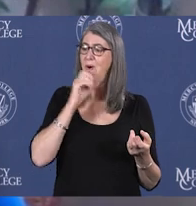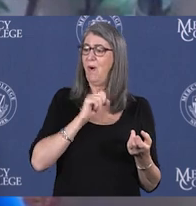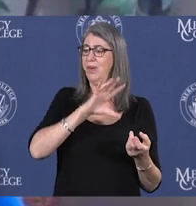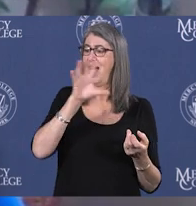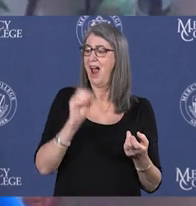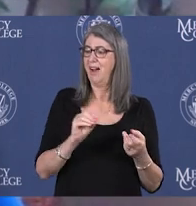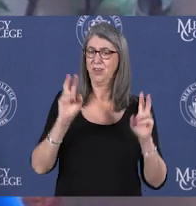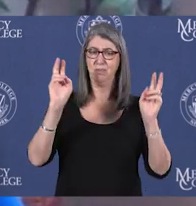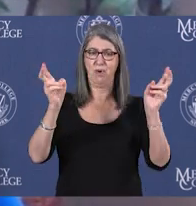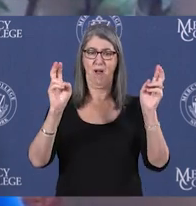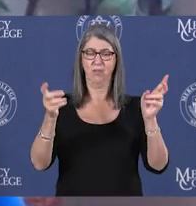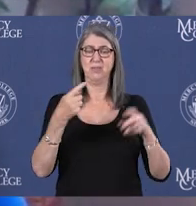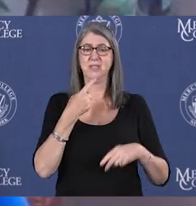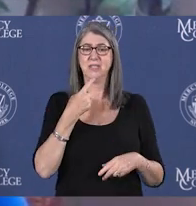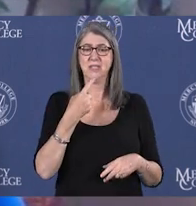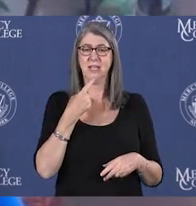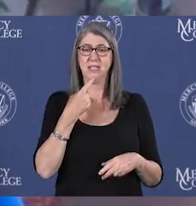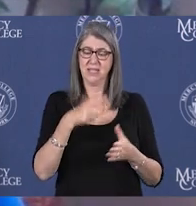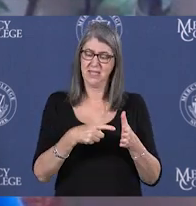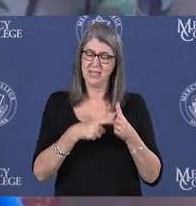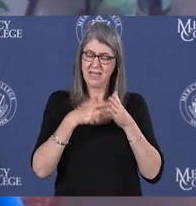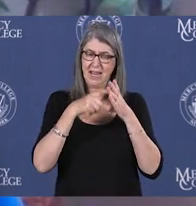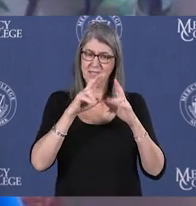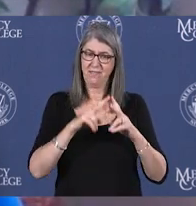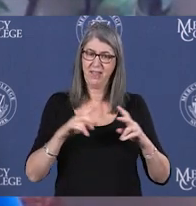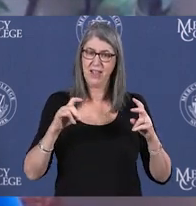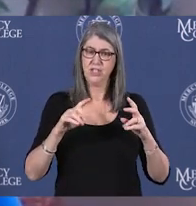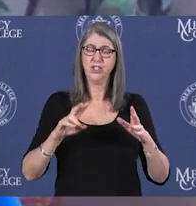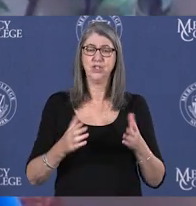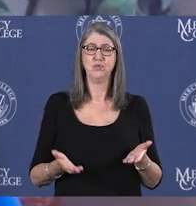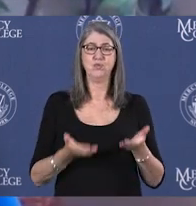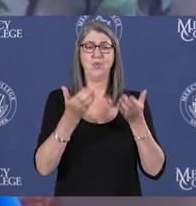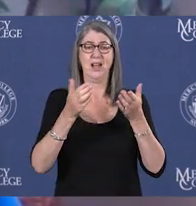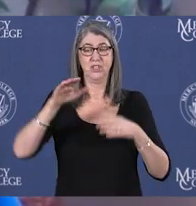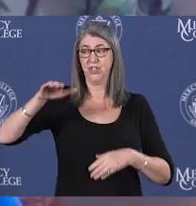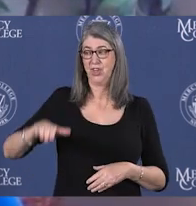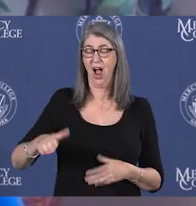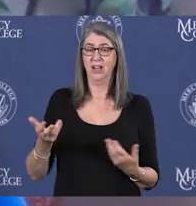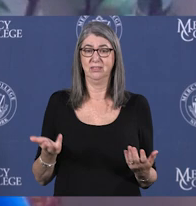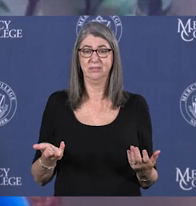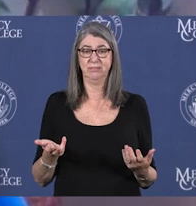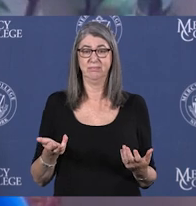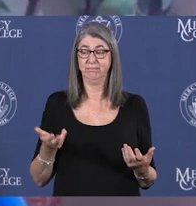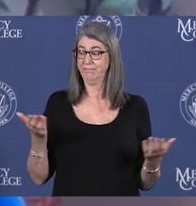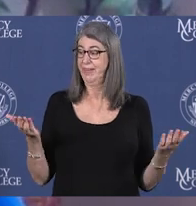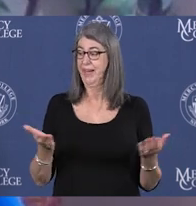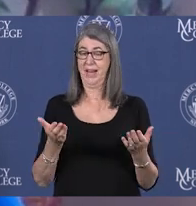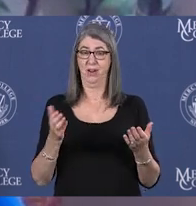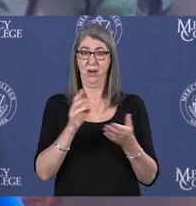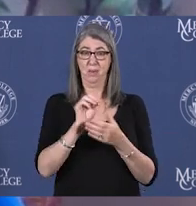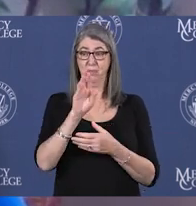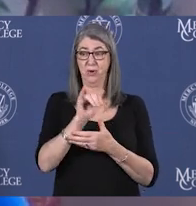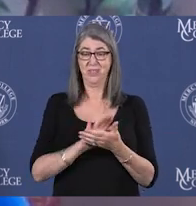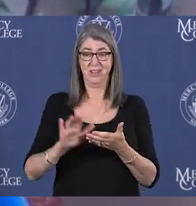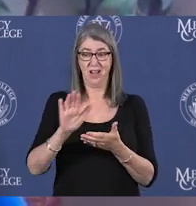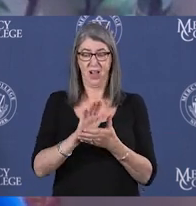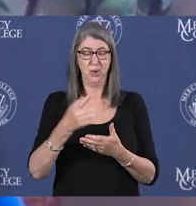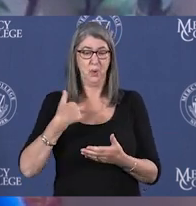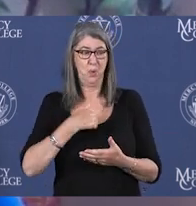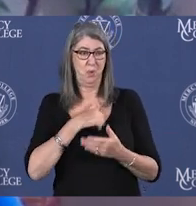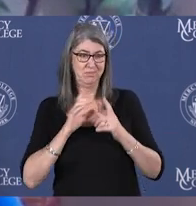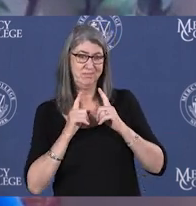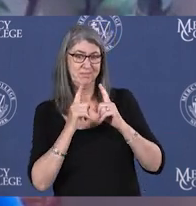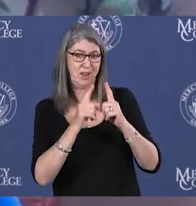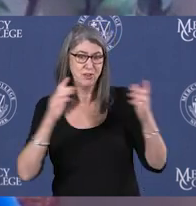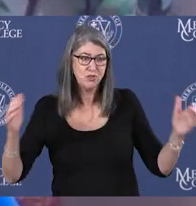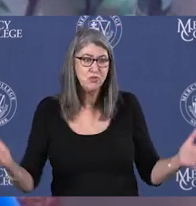African proverb says, "It takes a village to raise a child." Here at Mercy College, we aspire